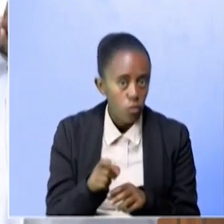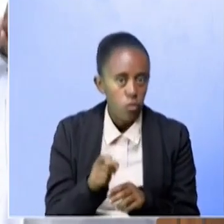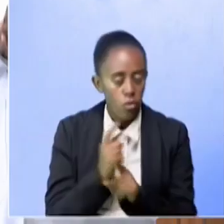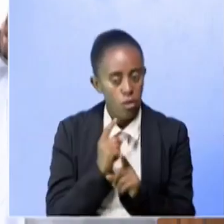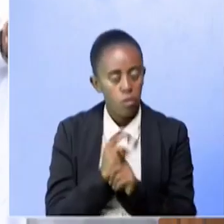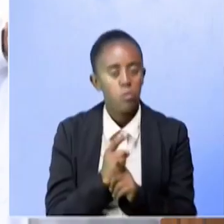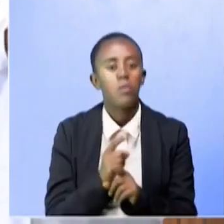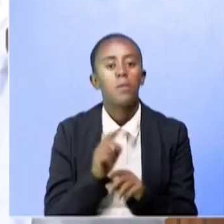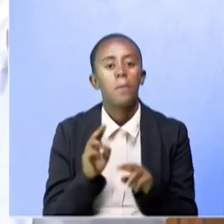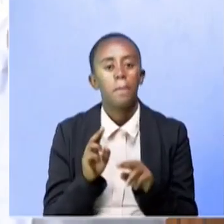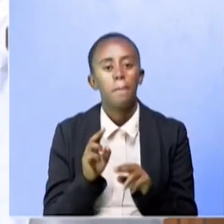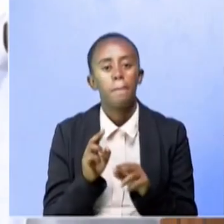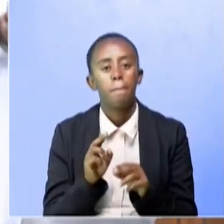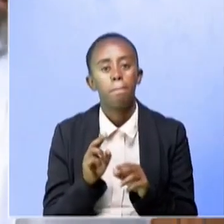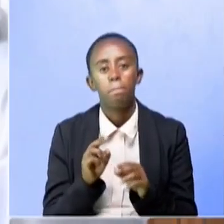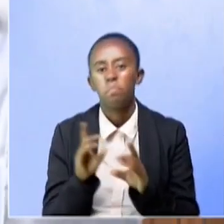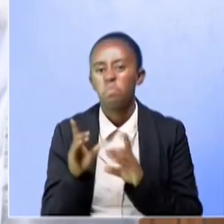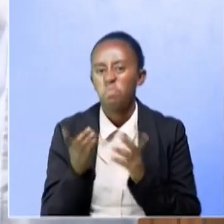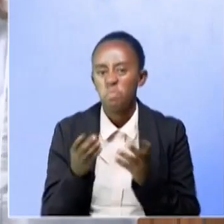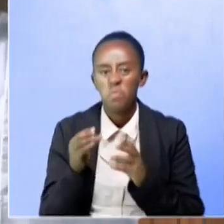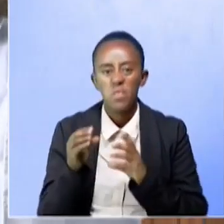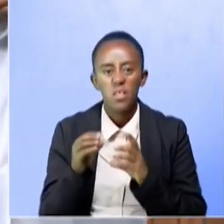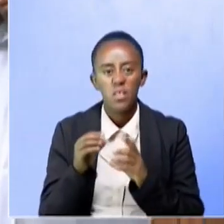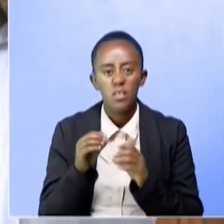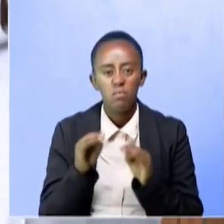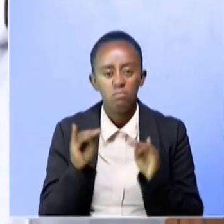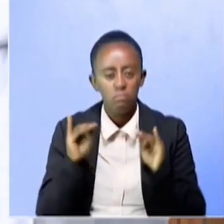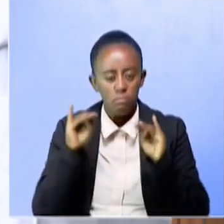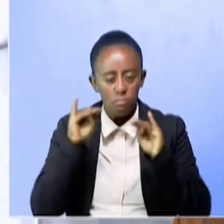way. Don't make it shadow too.